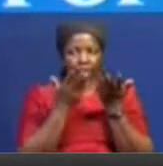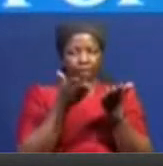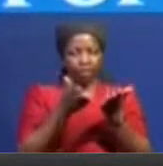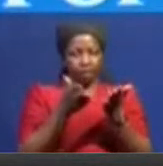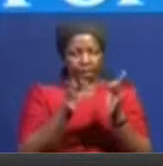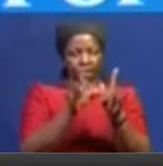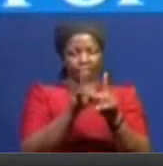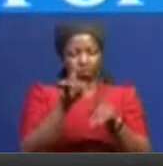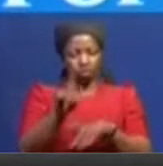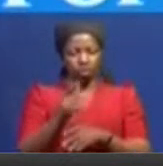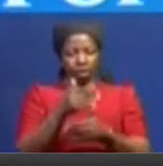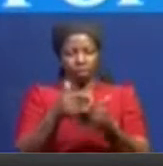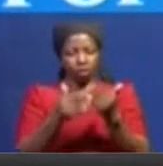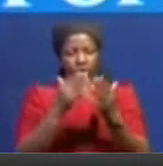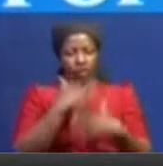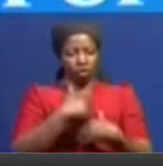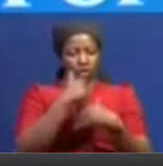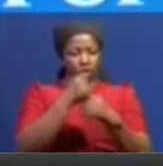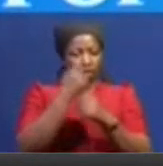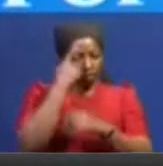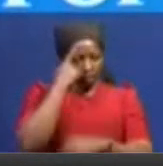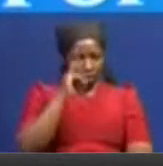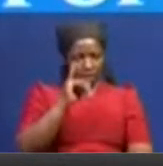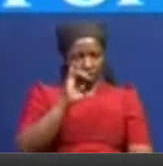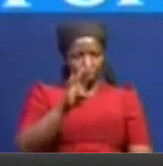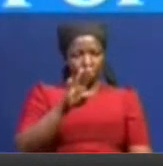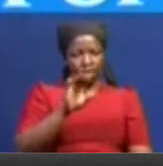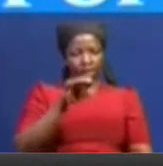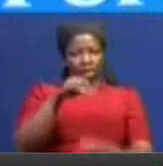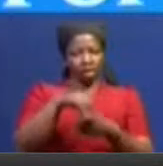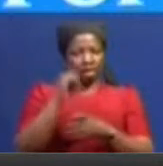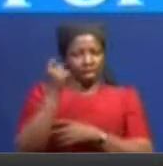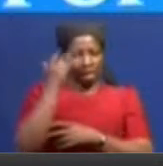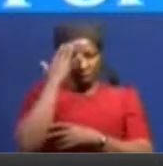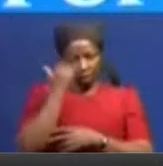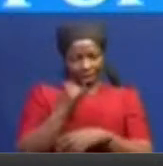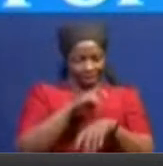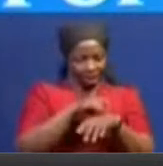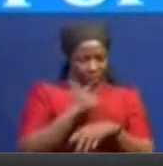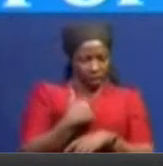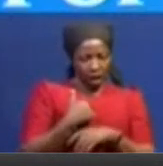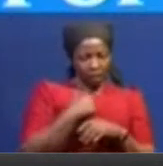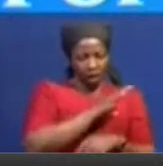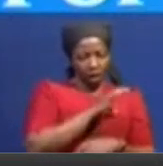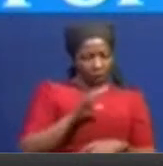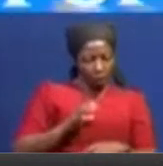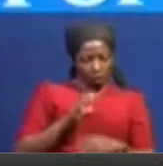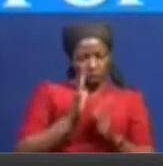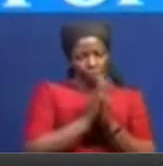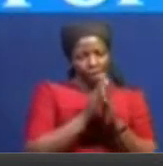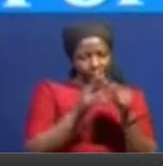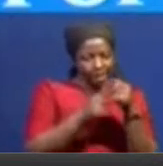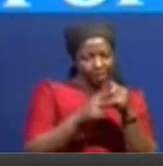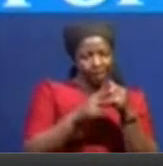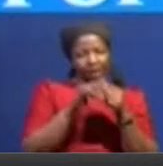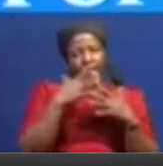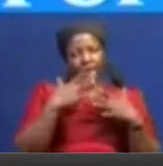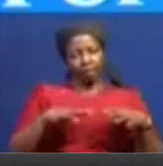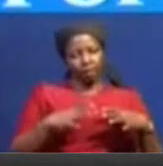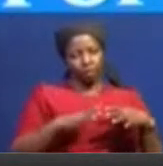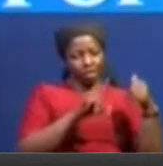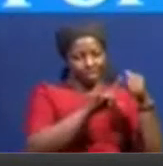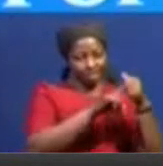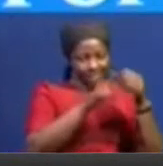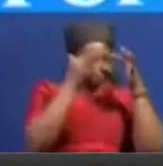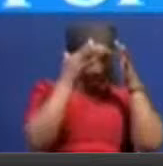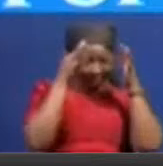IEBC within Kenya. Because when we have a commission of 7 people, and 6 of them decide to abandon,